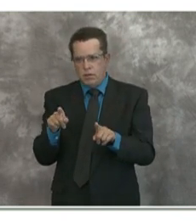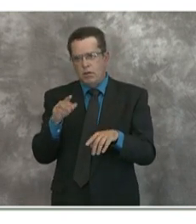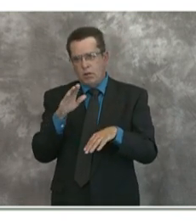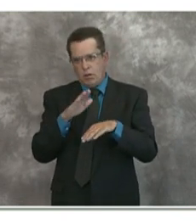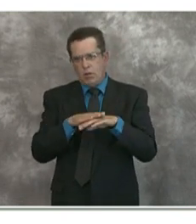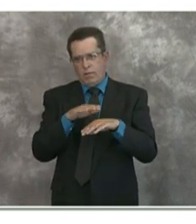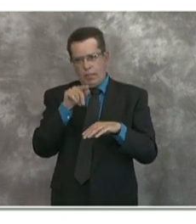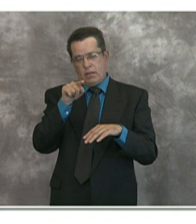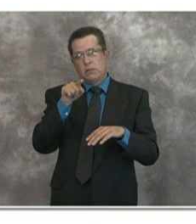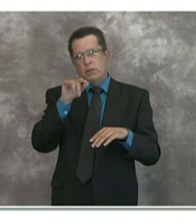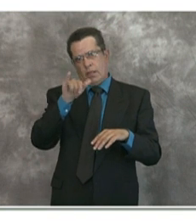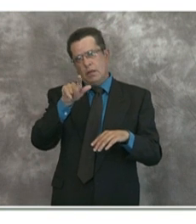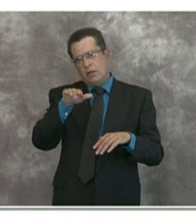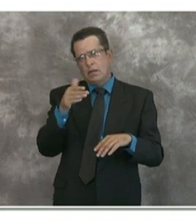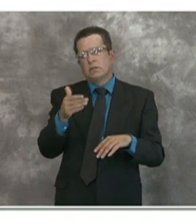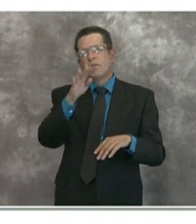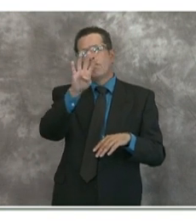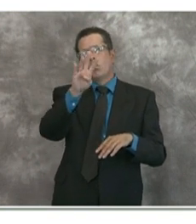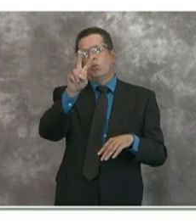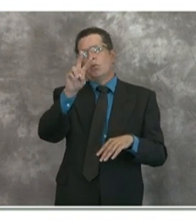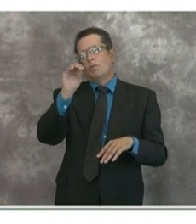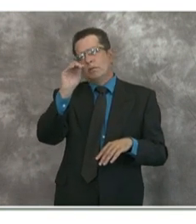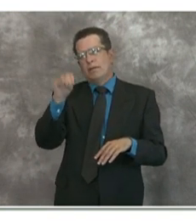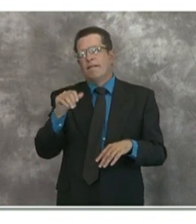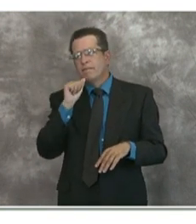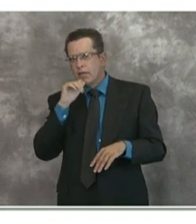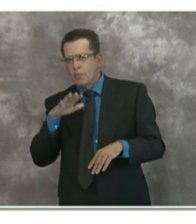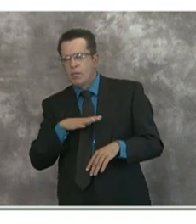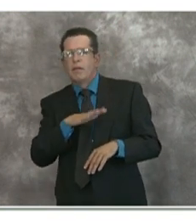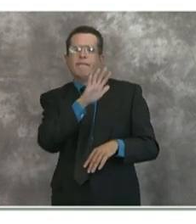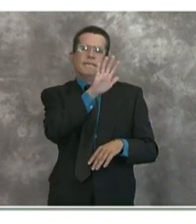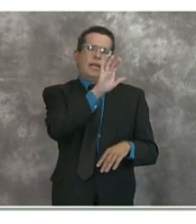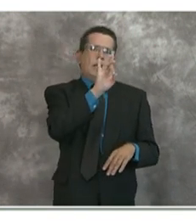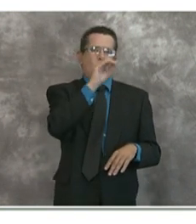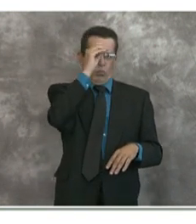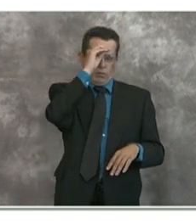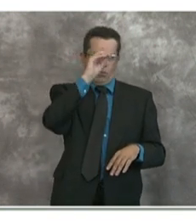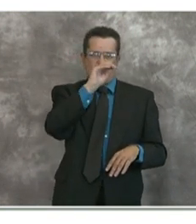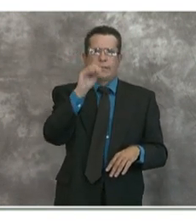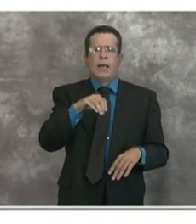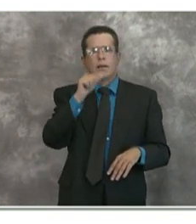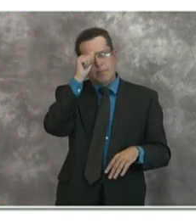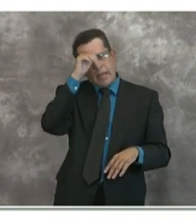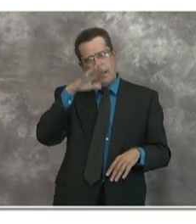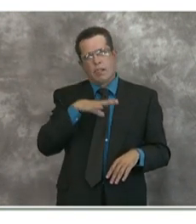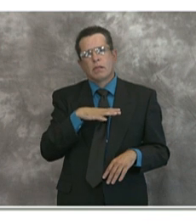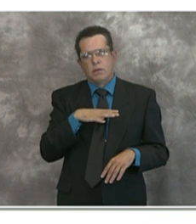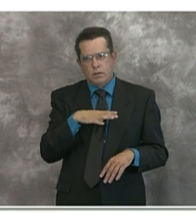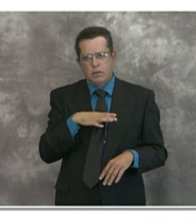these deaths, 42% are female, 58% are male.